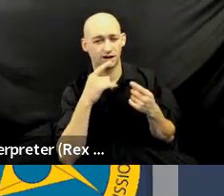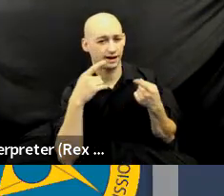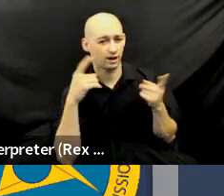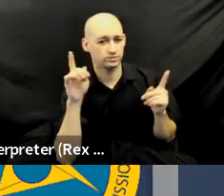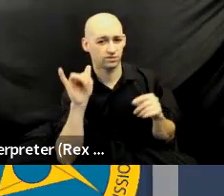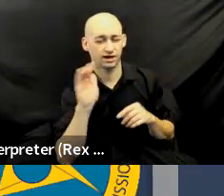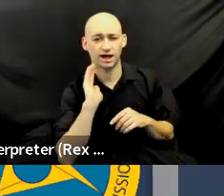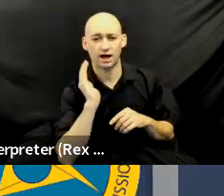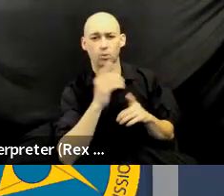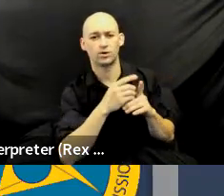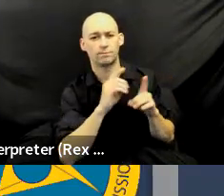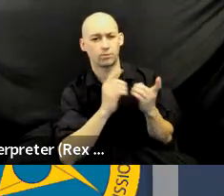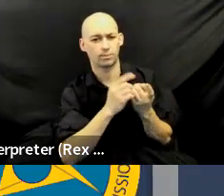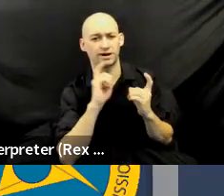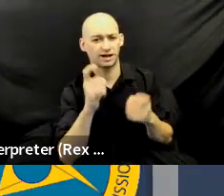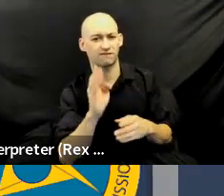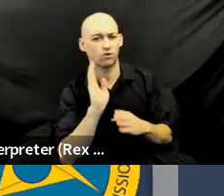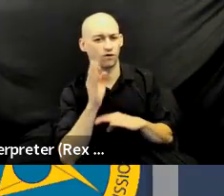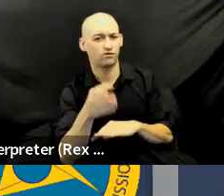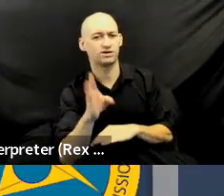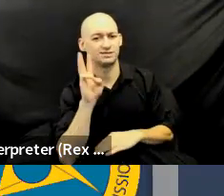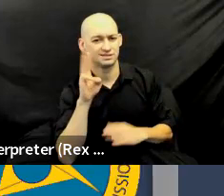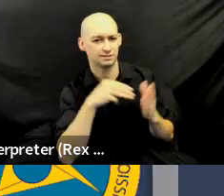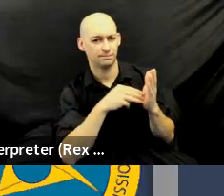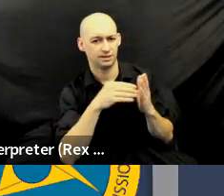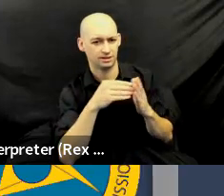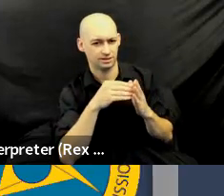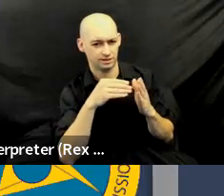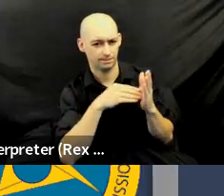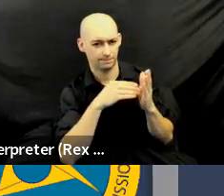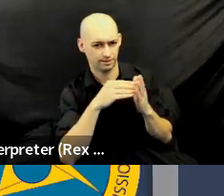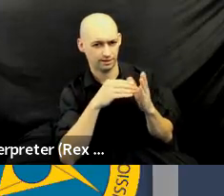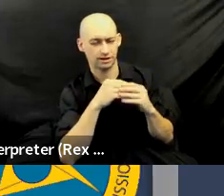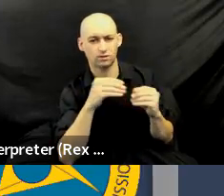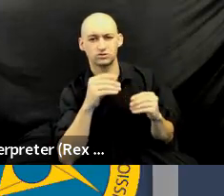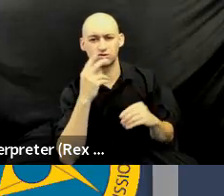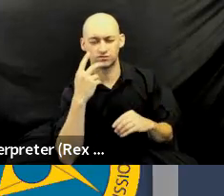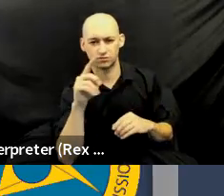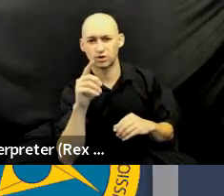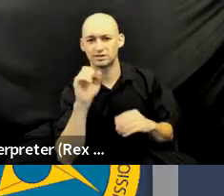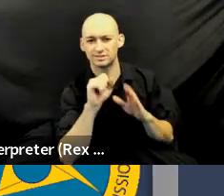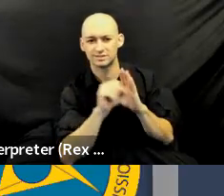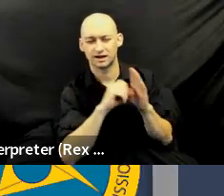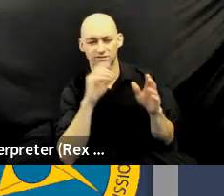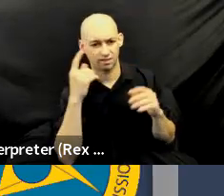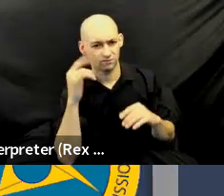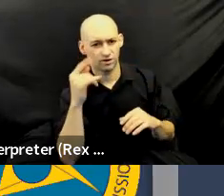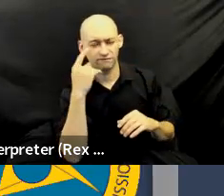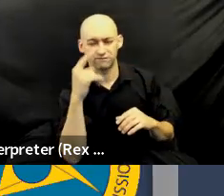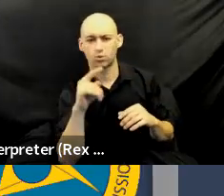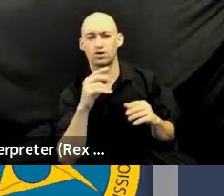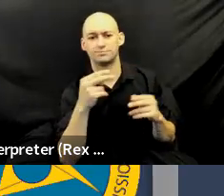our department gave over $6 billion to the state of California for 2 high-speed rail projects, one, the high-speed rail project